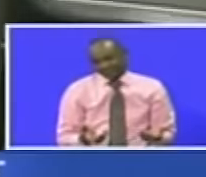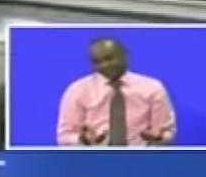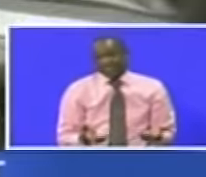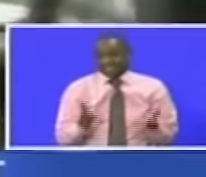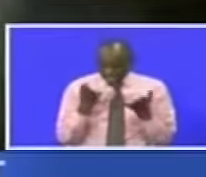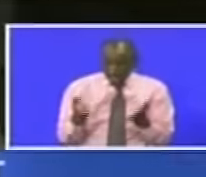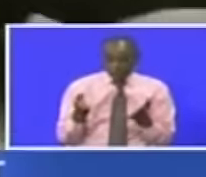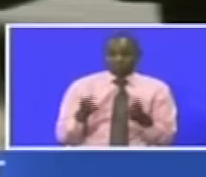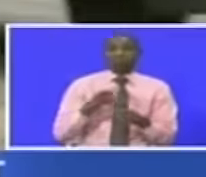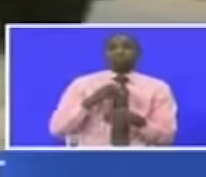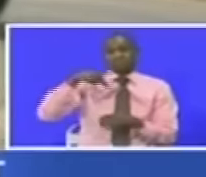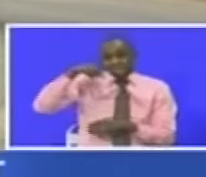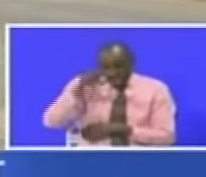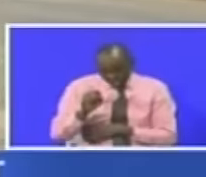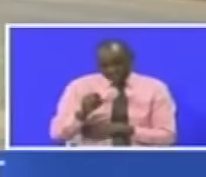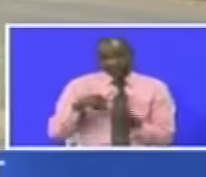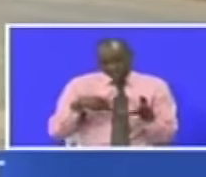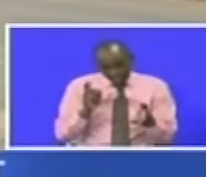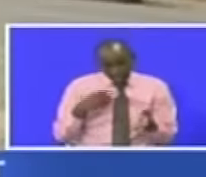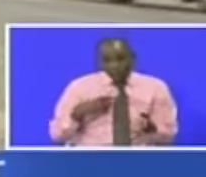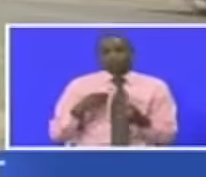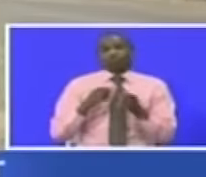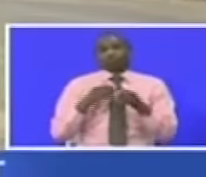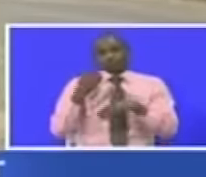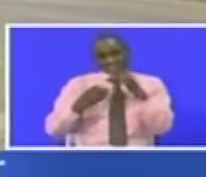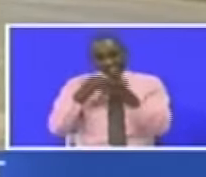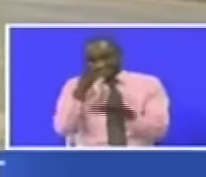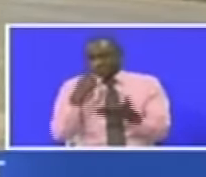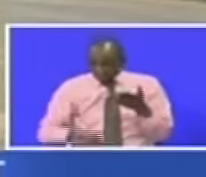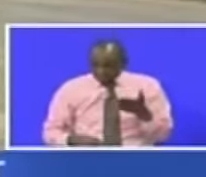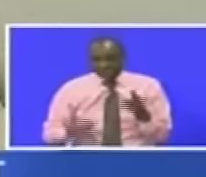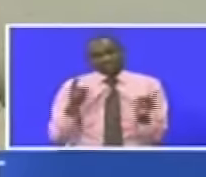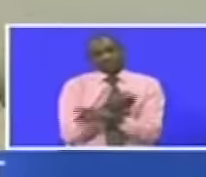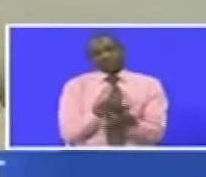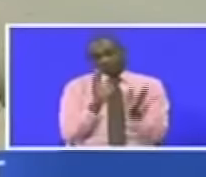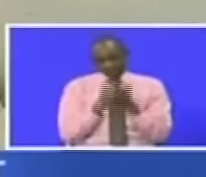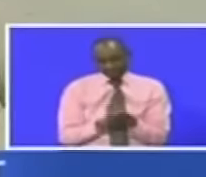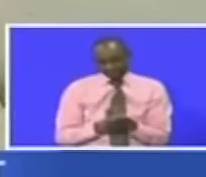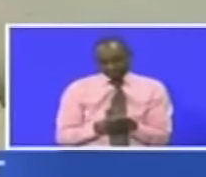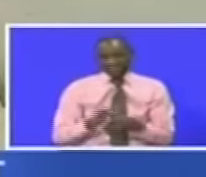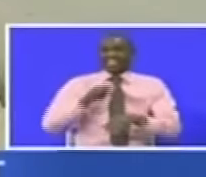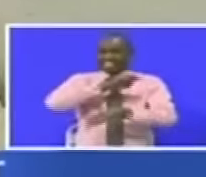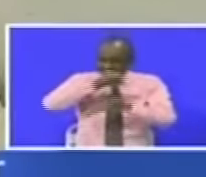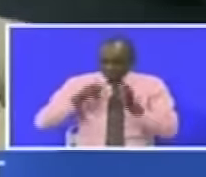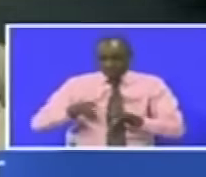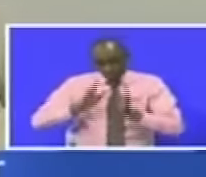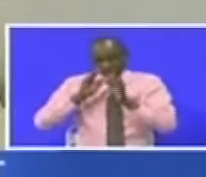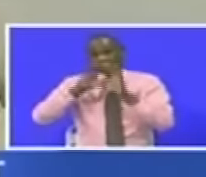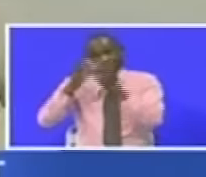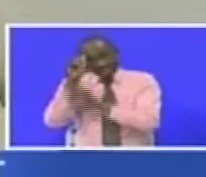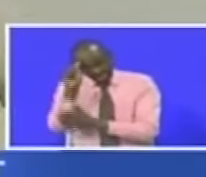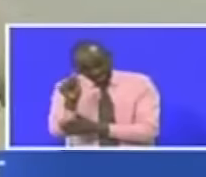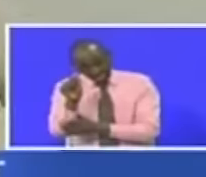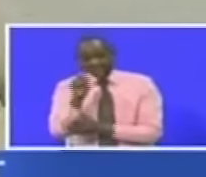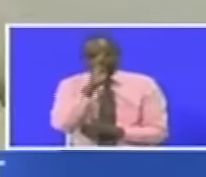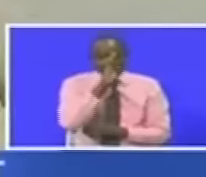the principal secretary in charge of infrastructure looks at it differently. National roads are like class A, B and